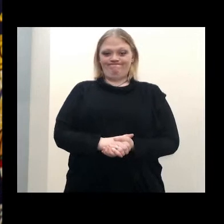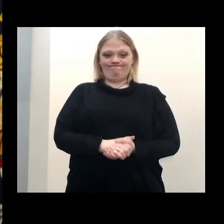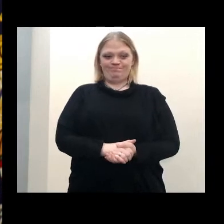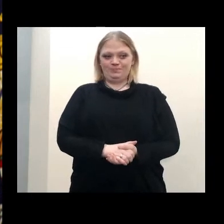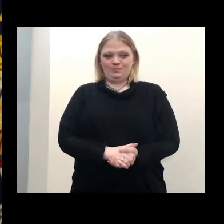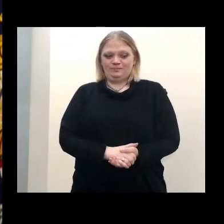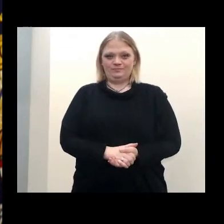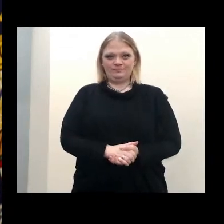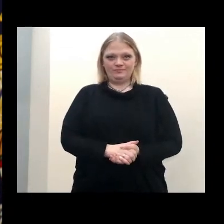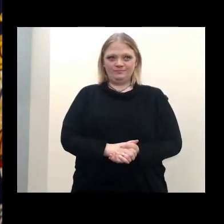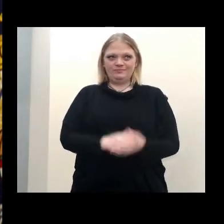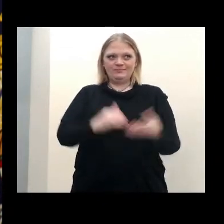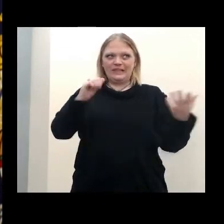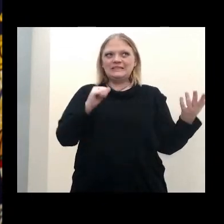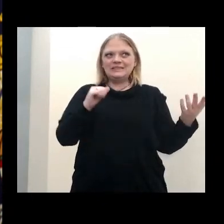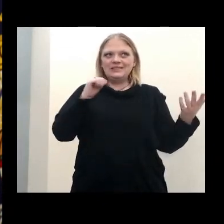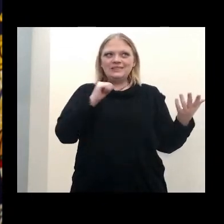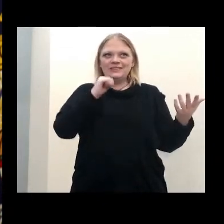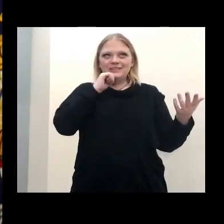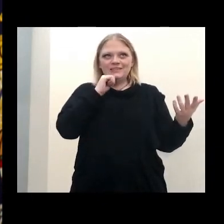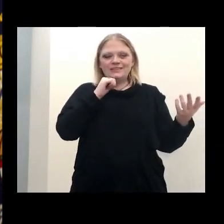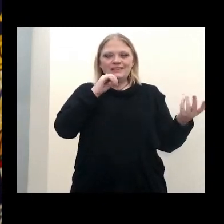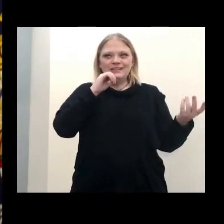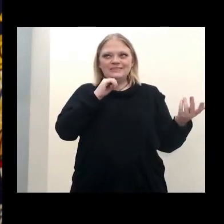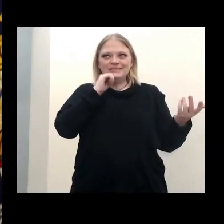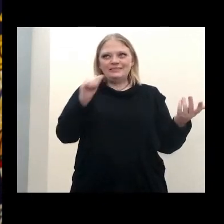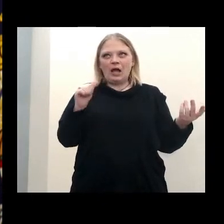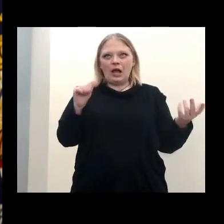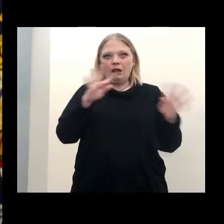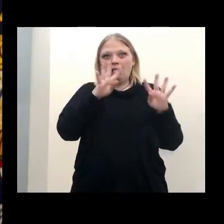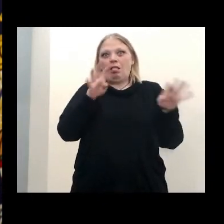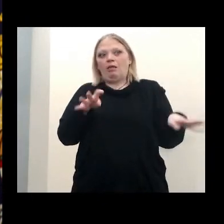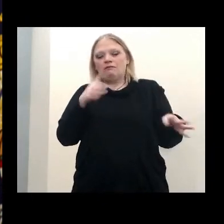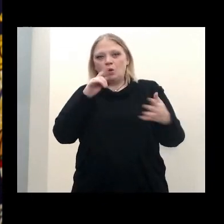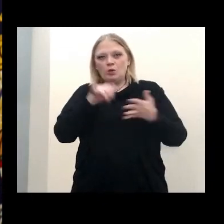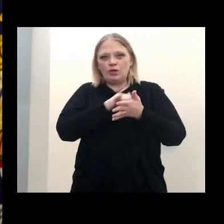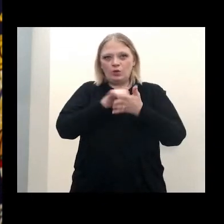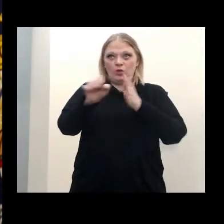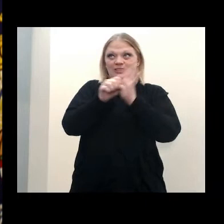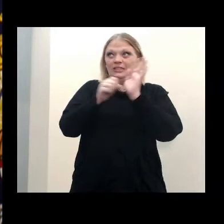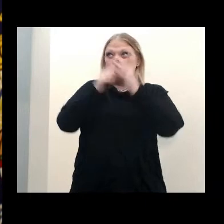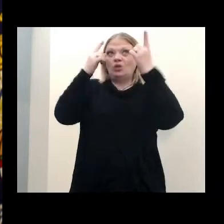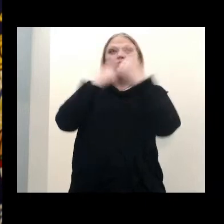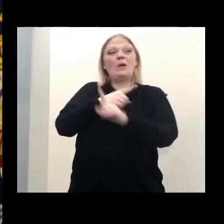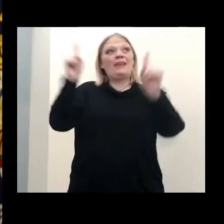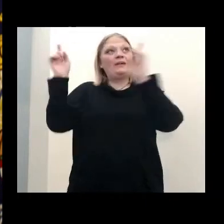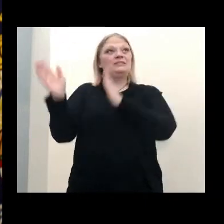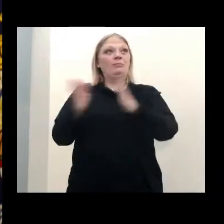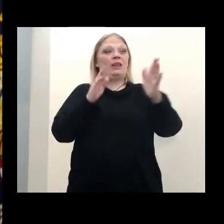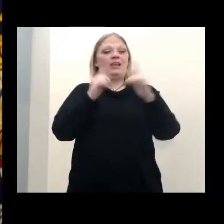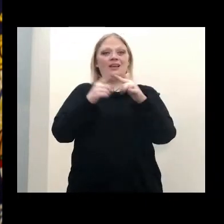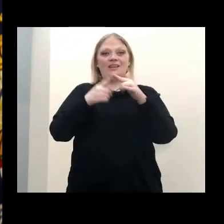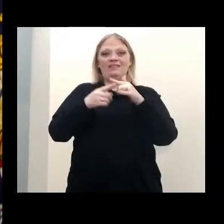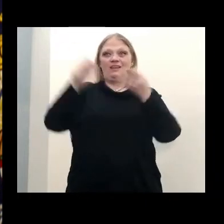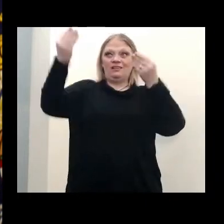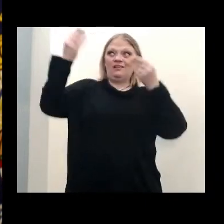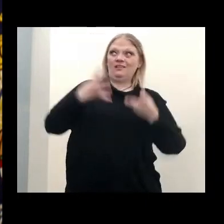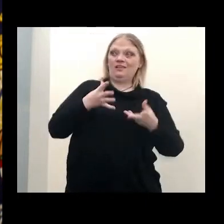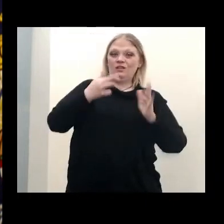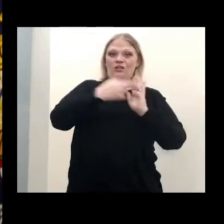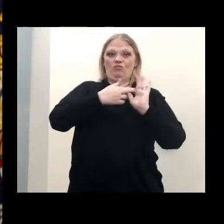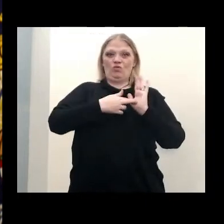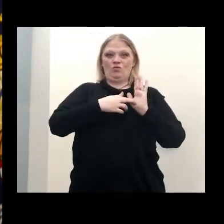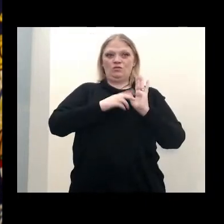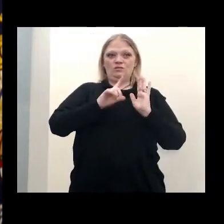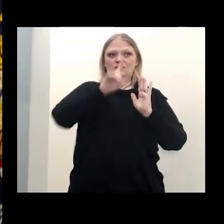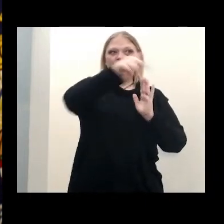It's not unheard of for New York State to announce the plan, but then issue the guidance some days afterwards.